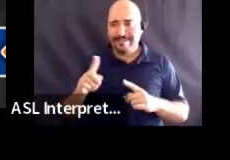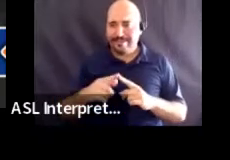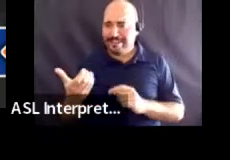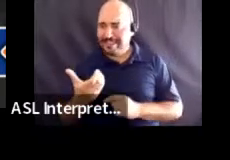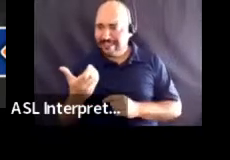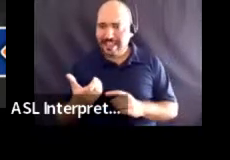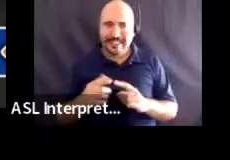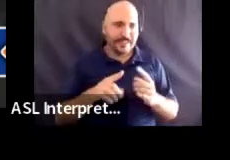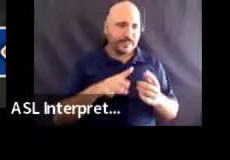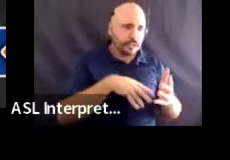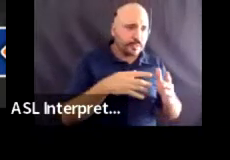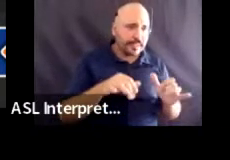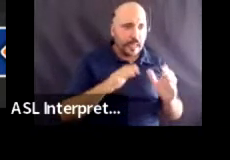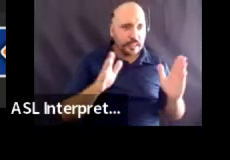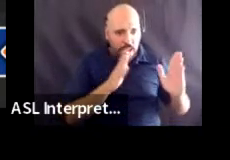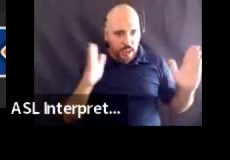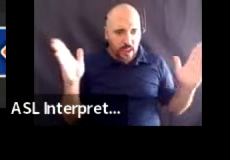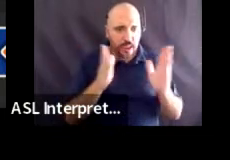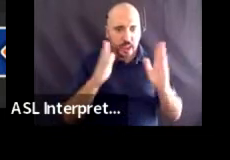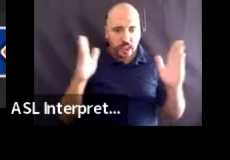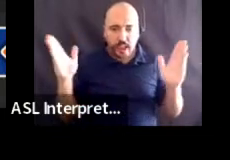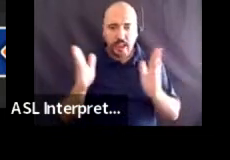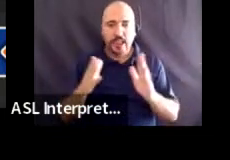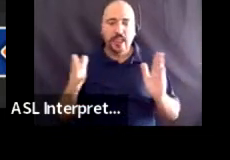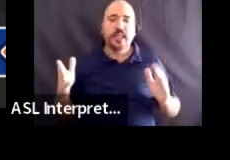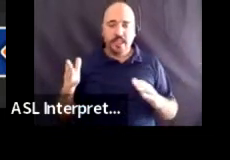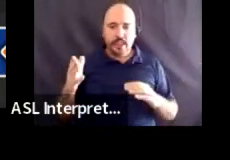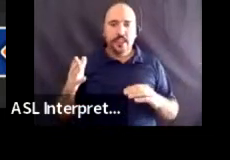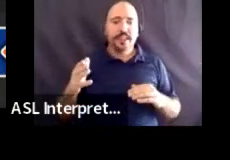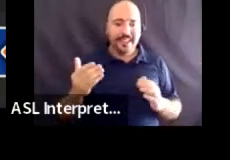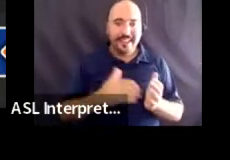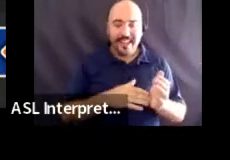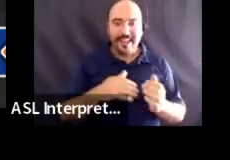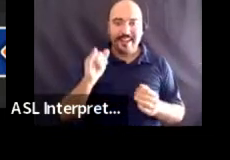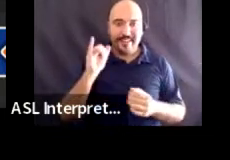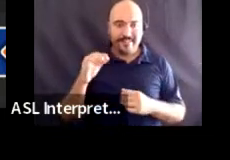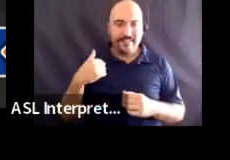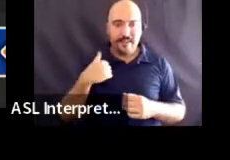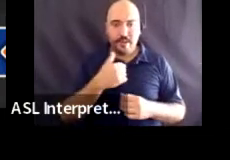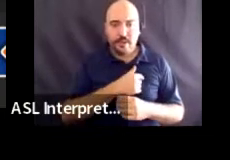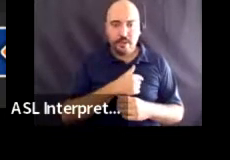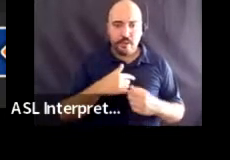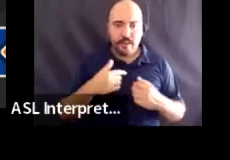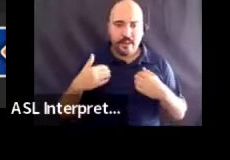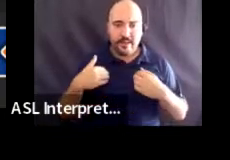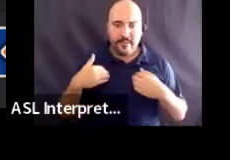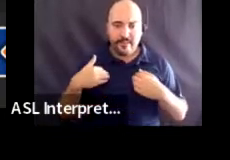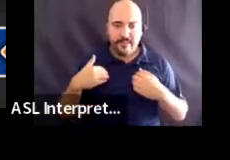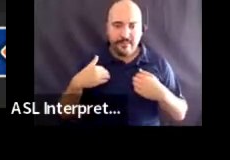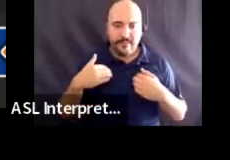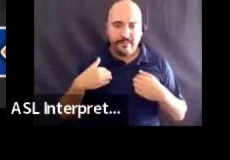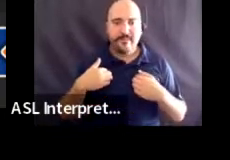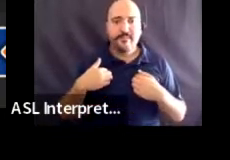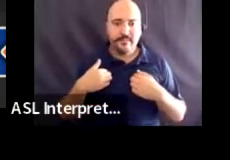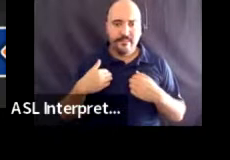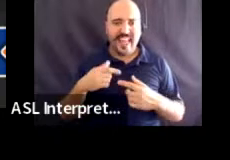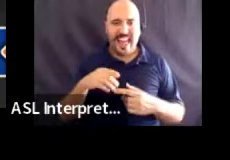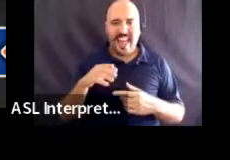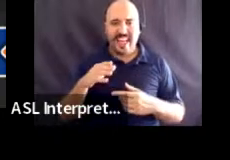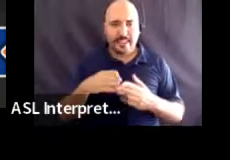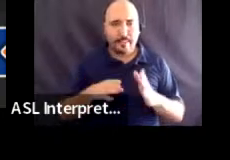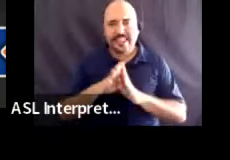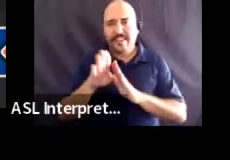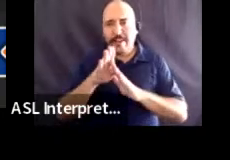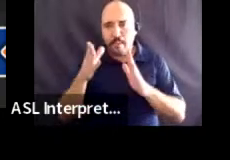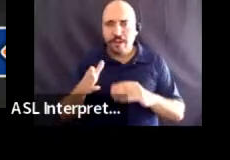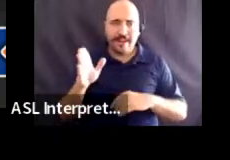different screen sizes, and so forth. Again, if we have some web developers on the line, you're